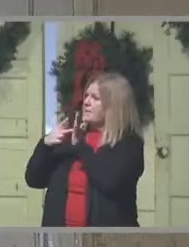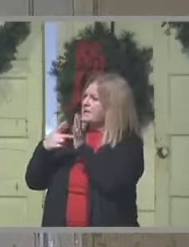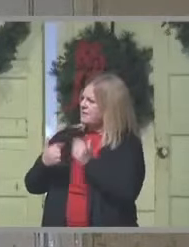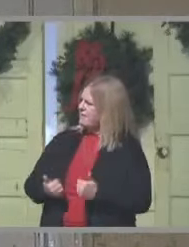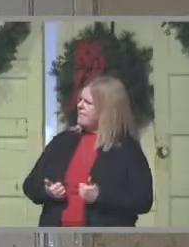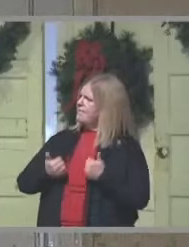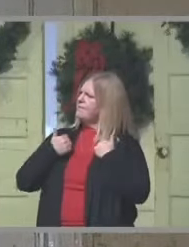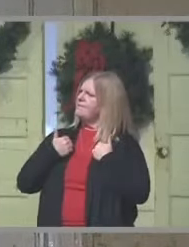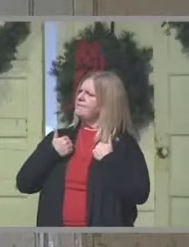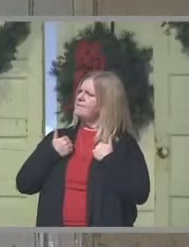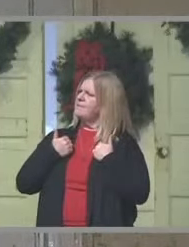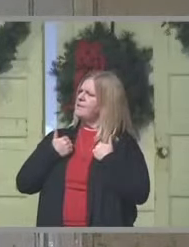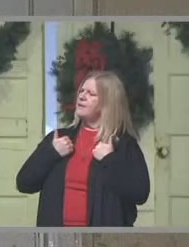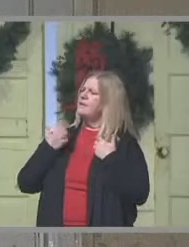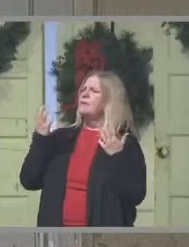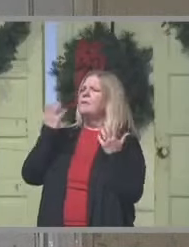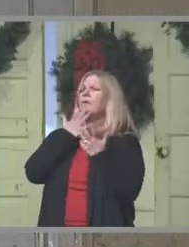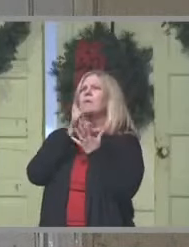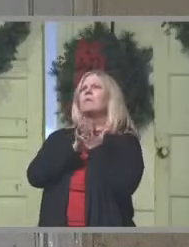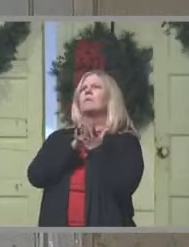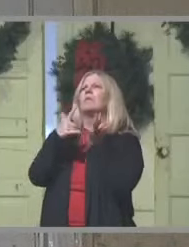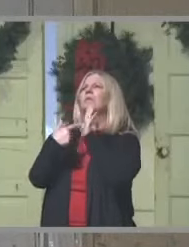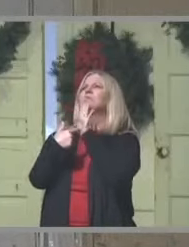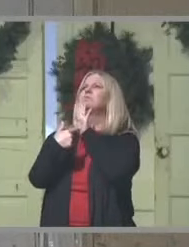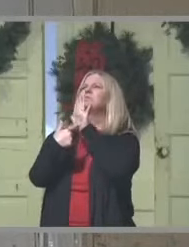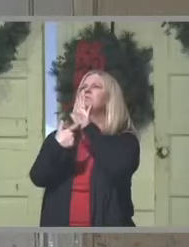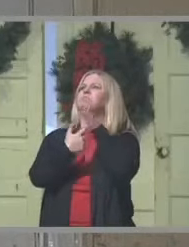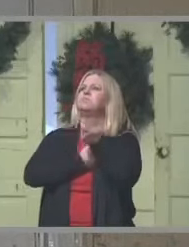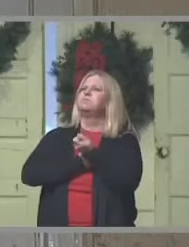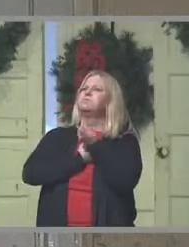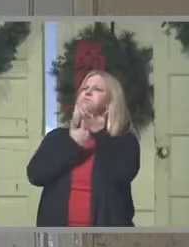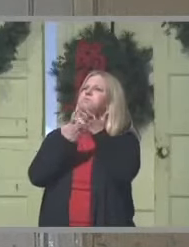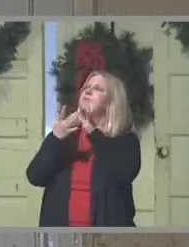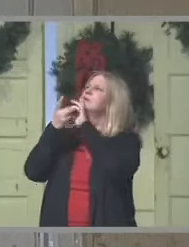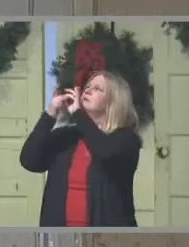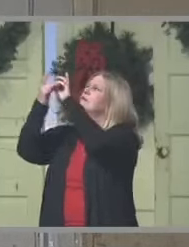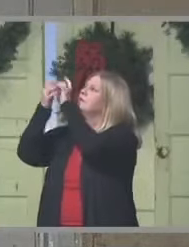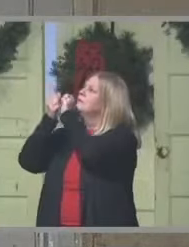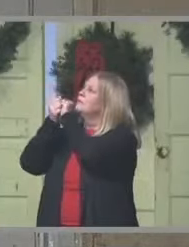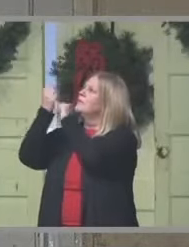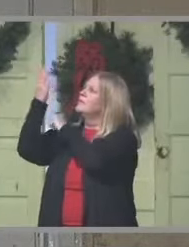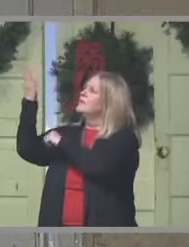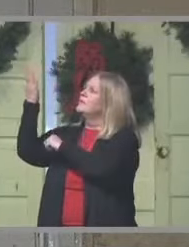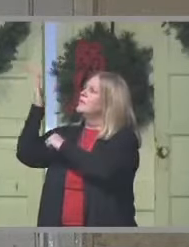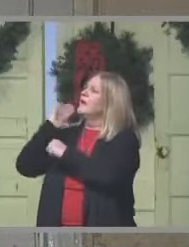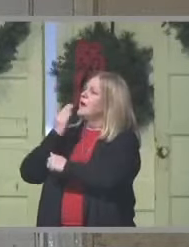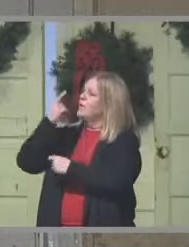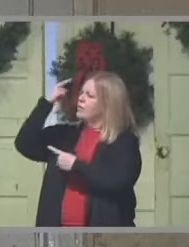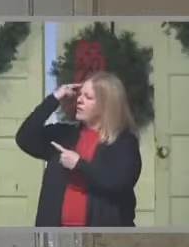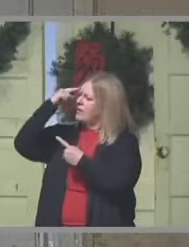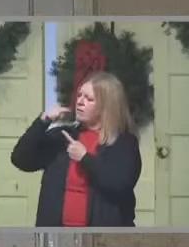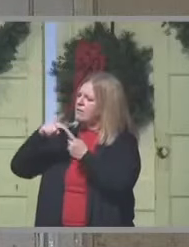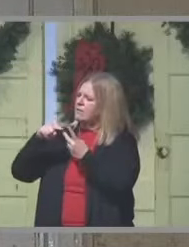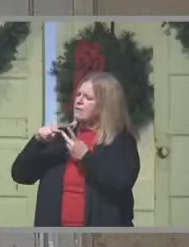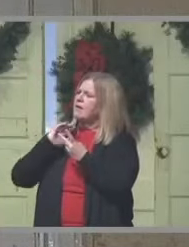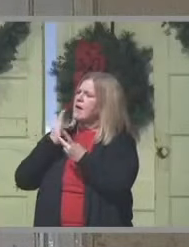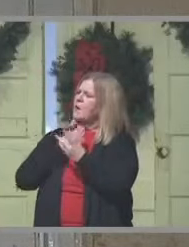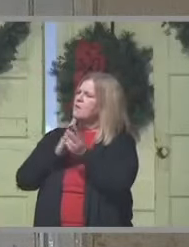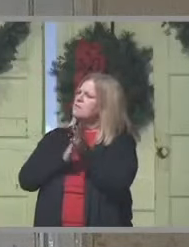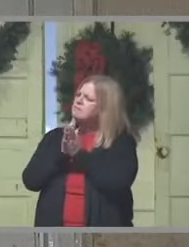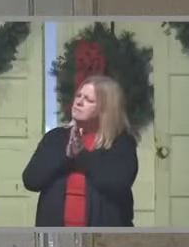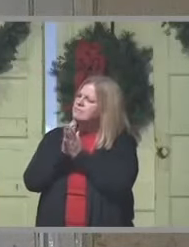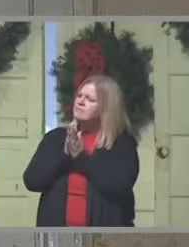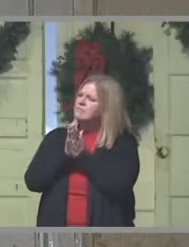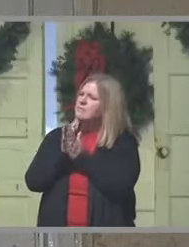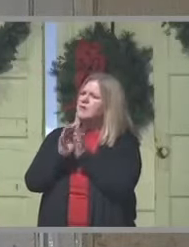our lives as glorious expressions of our union with Christ in thought and in motive,